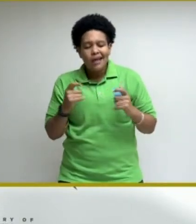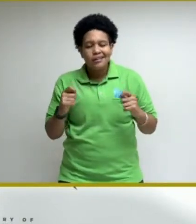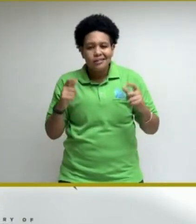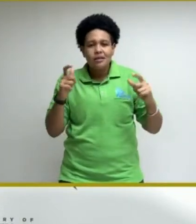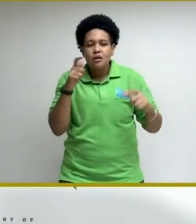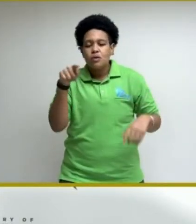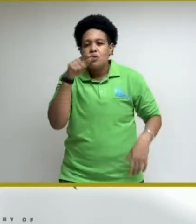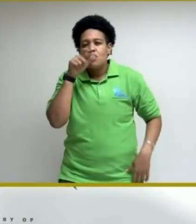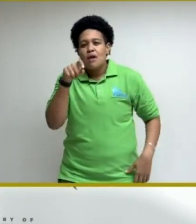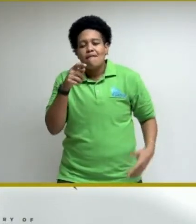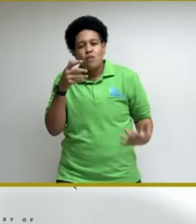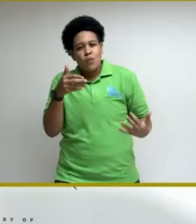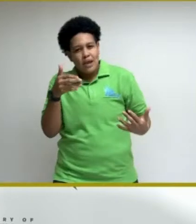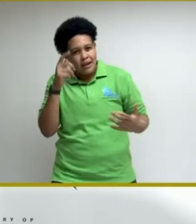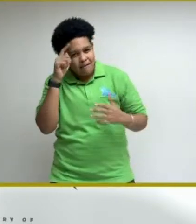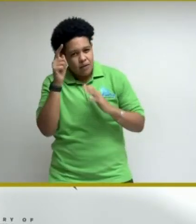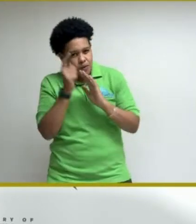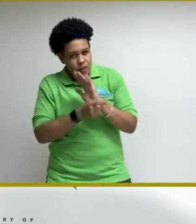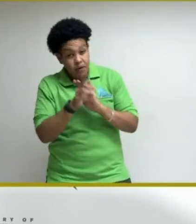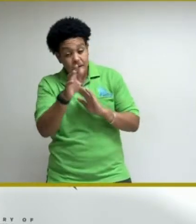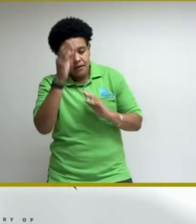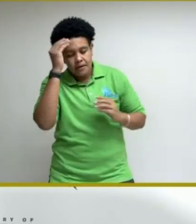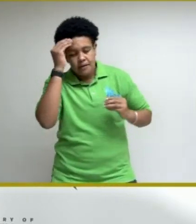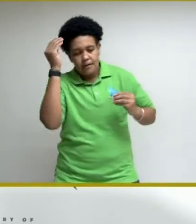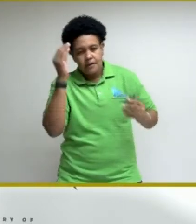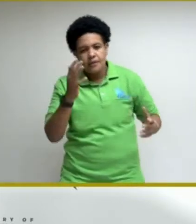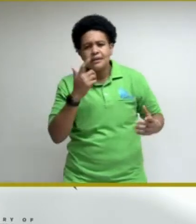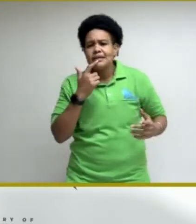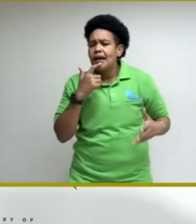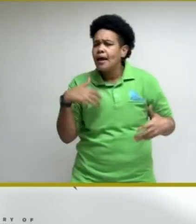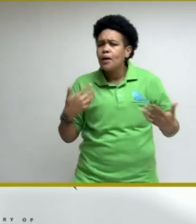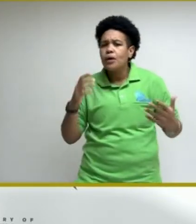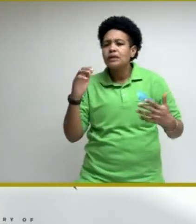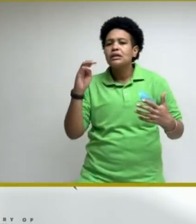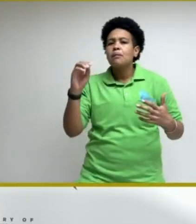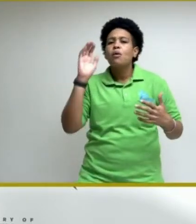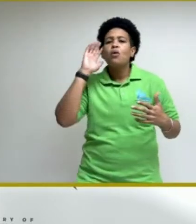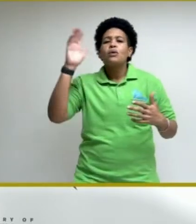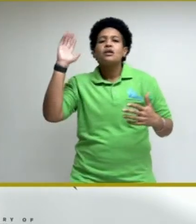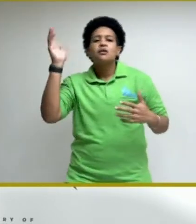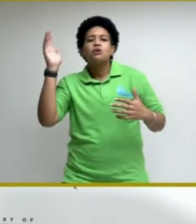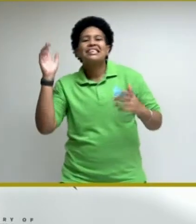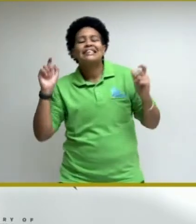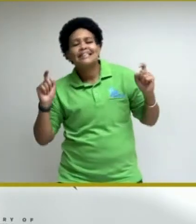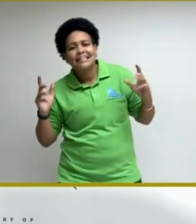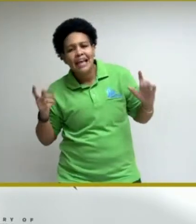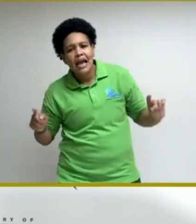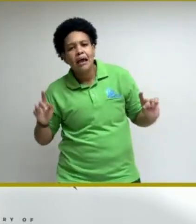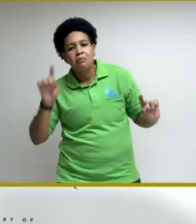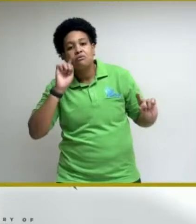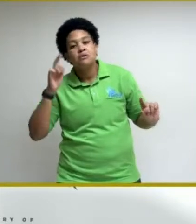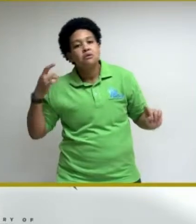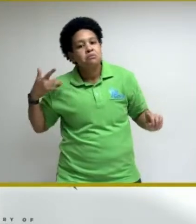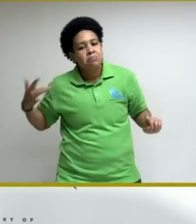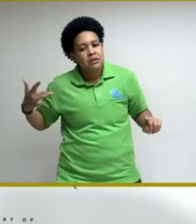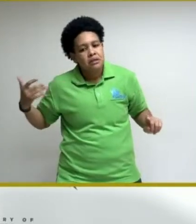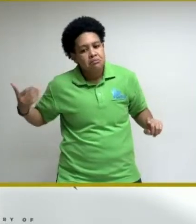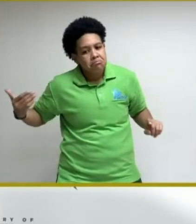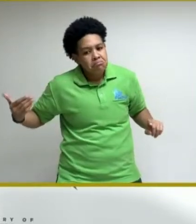to wait for a bit, and to say that the CMO will make the presentation as usual on